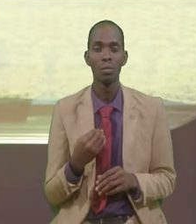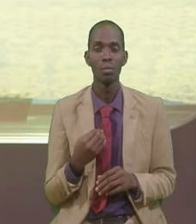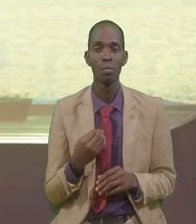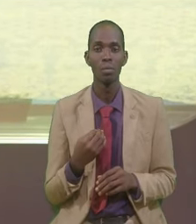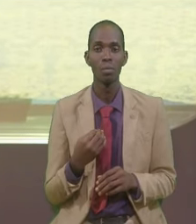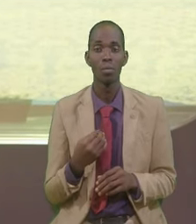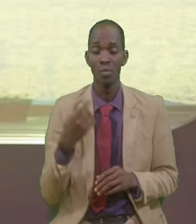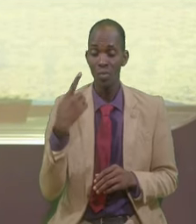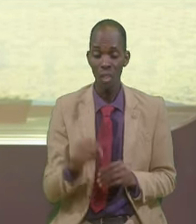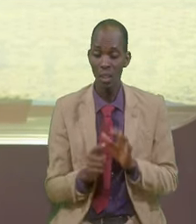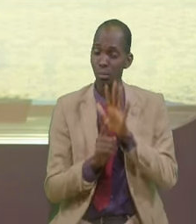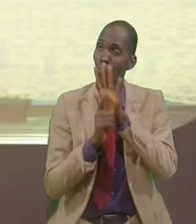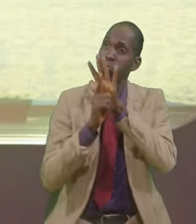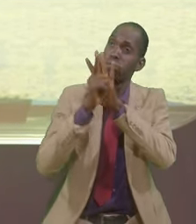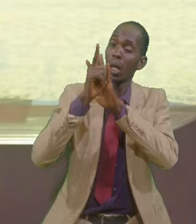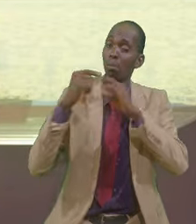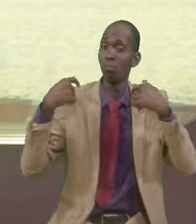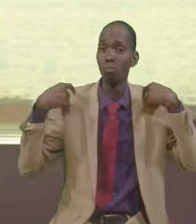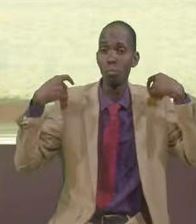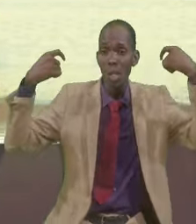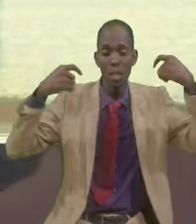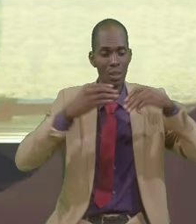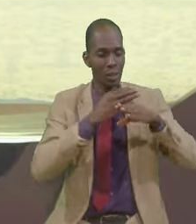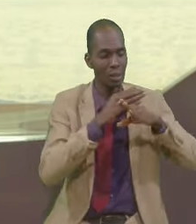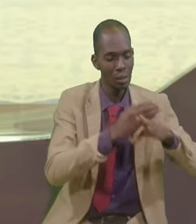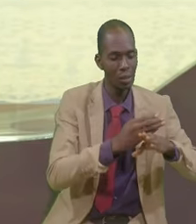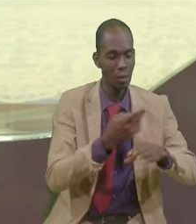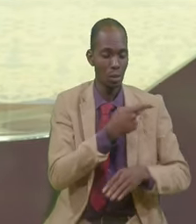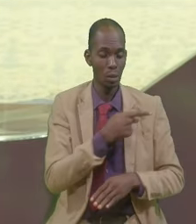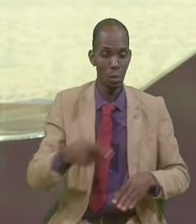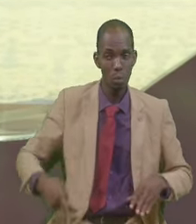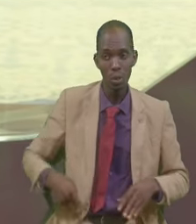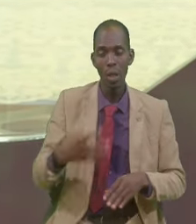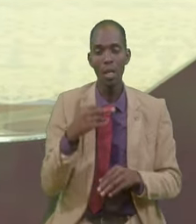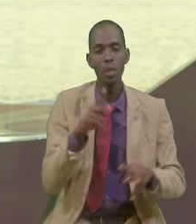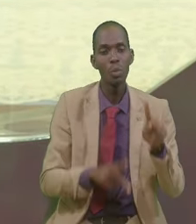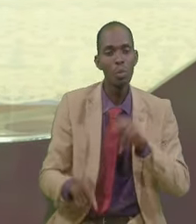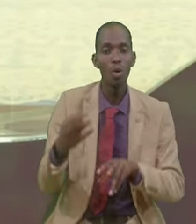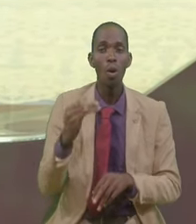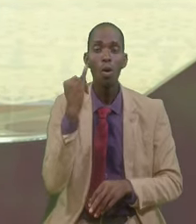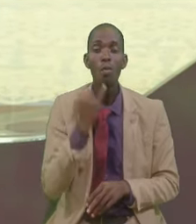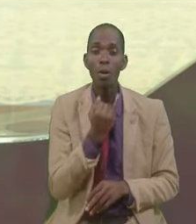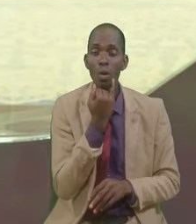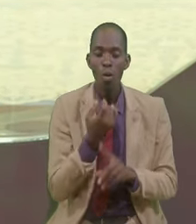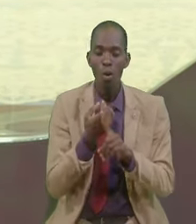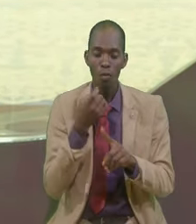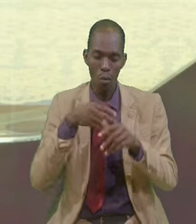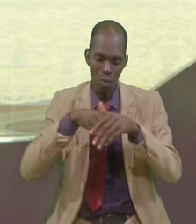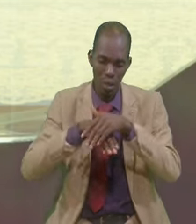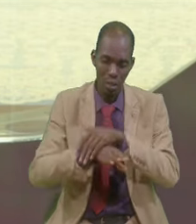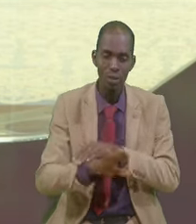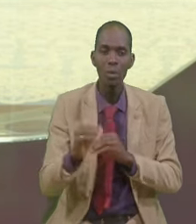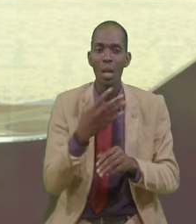statement. The giants hindered the princes and the people of Israel from entering